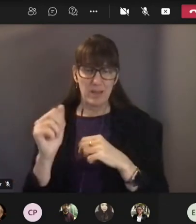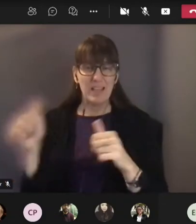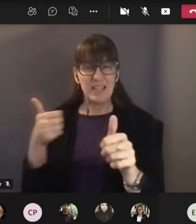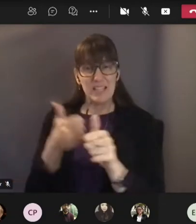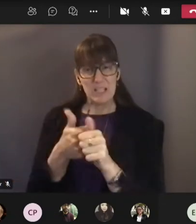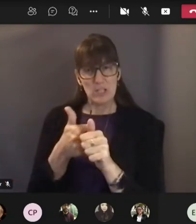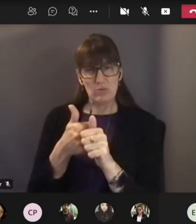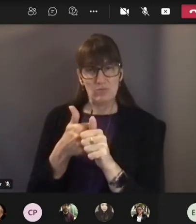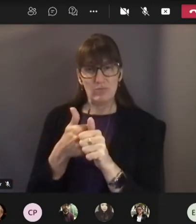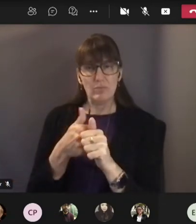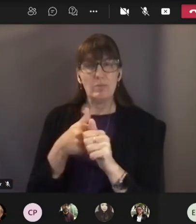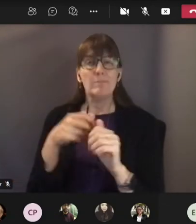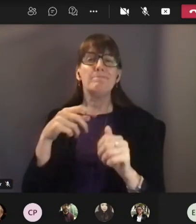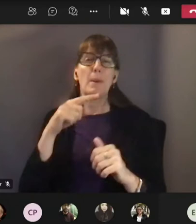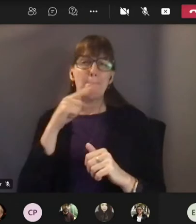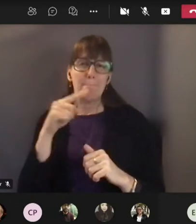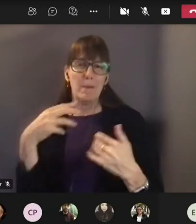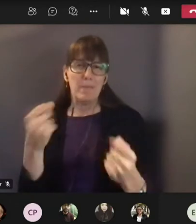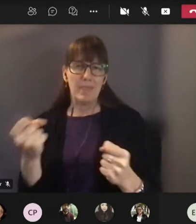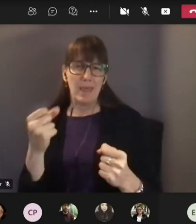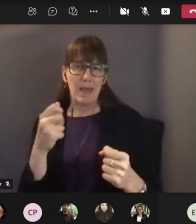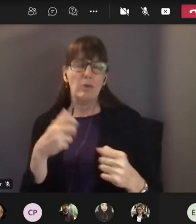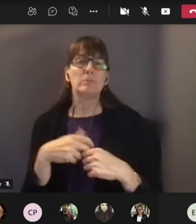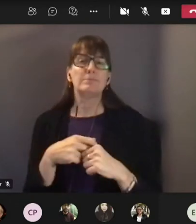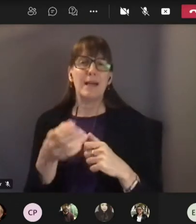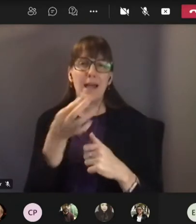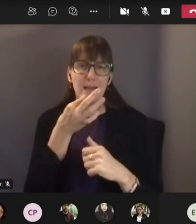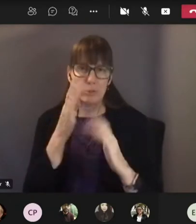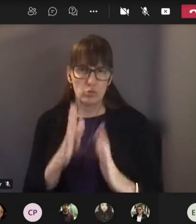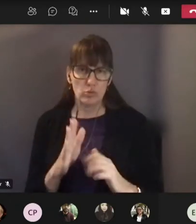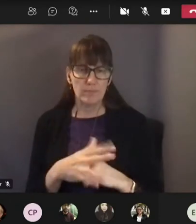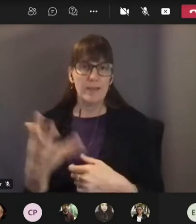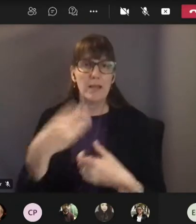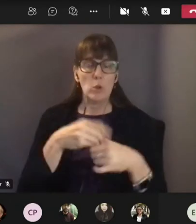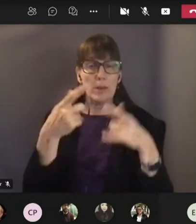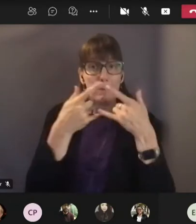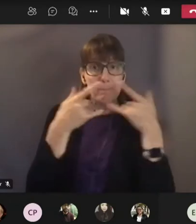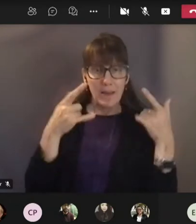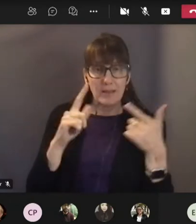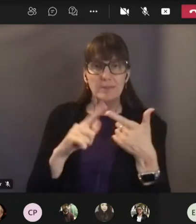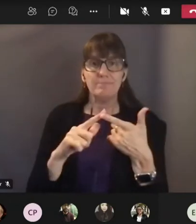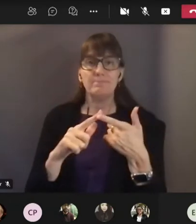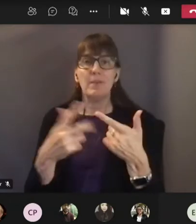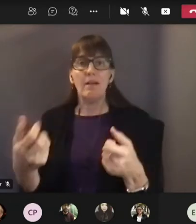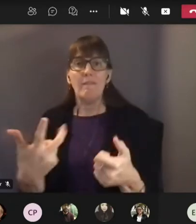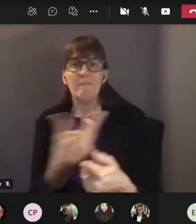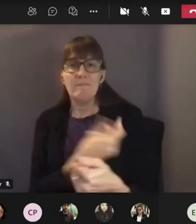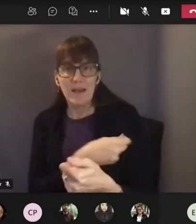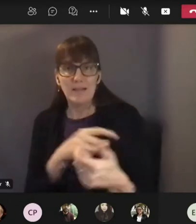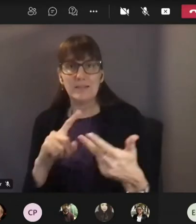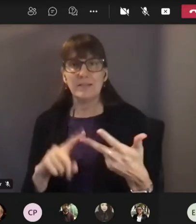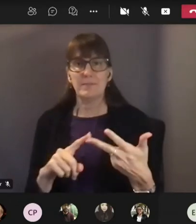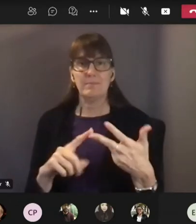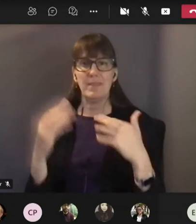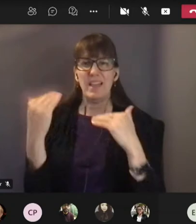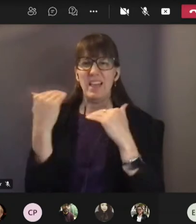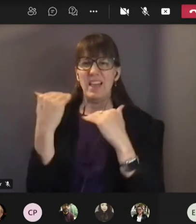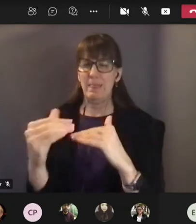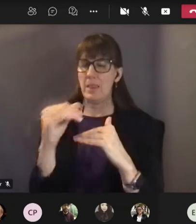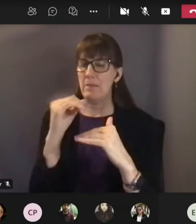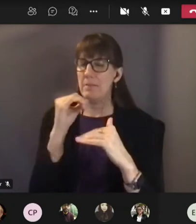health experts, including wearing masks, getting vaccinated, and limiting non-essential activities